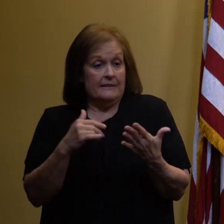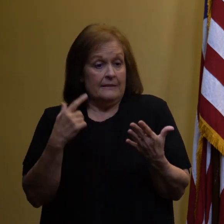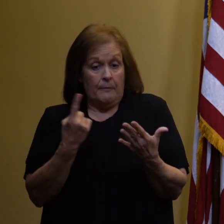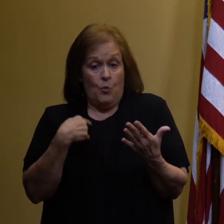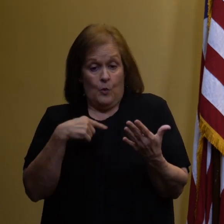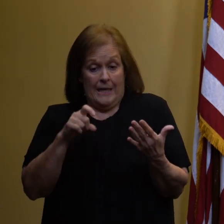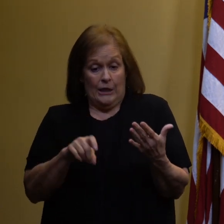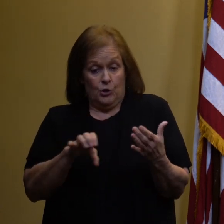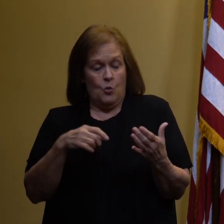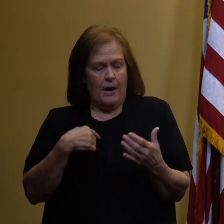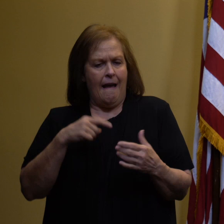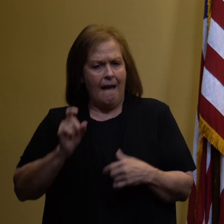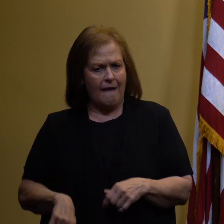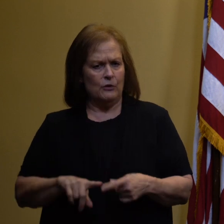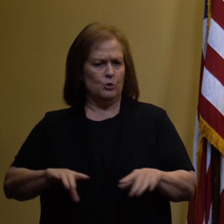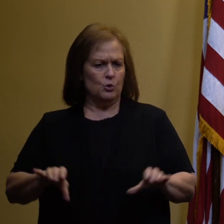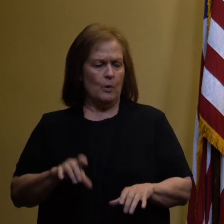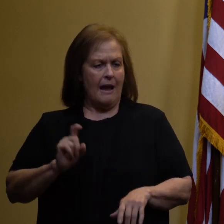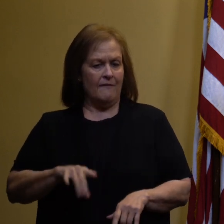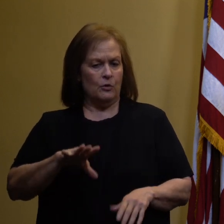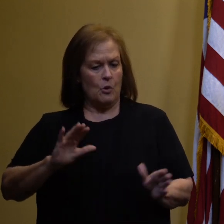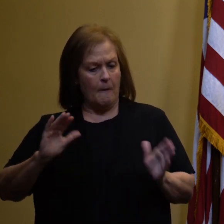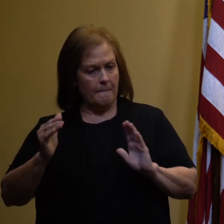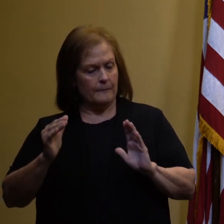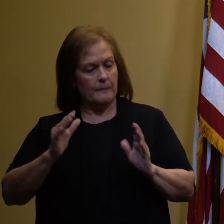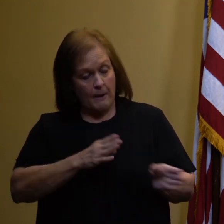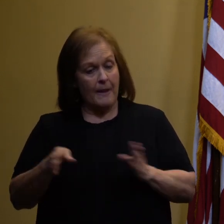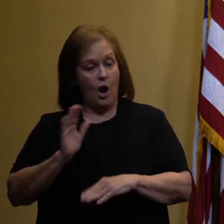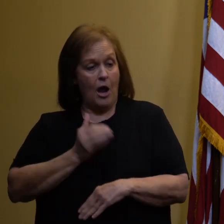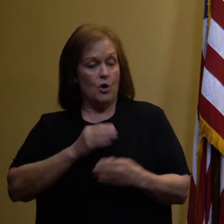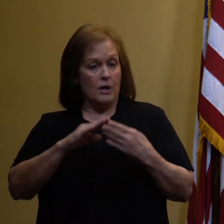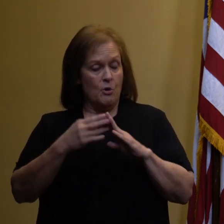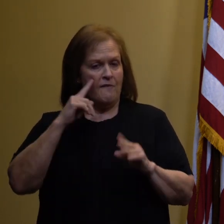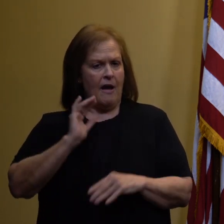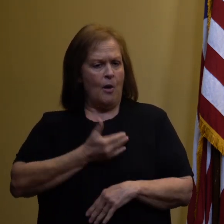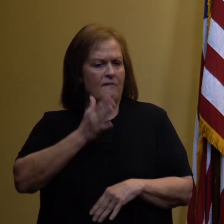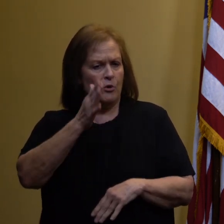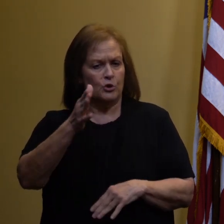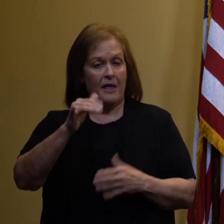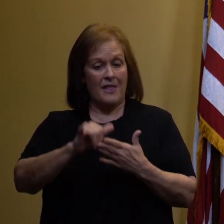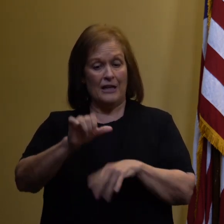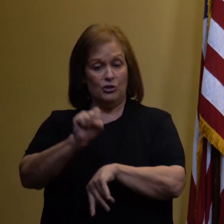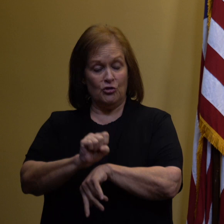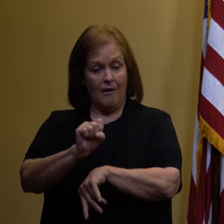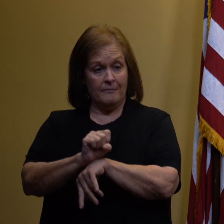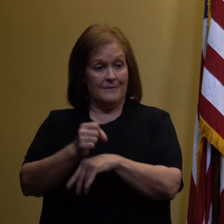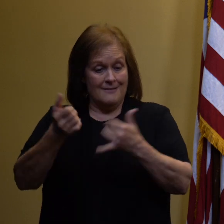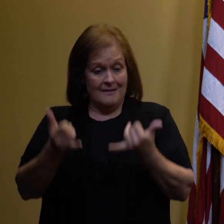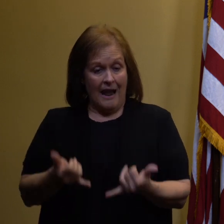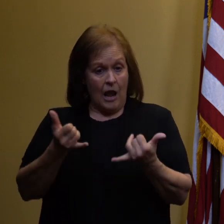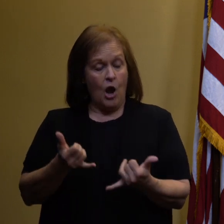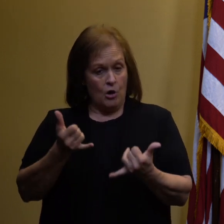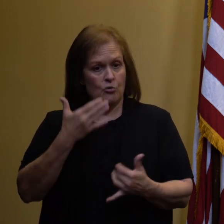to do. And to prepare our community in this city for jobs of the future, but these are jobs right now